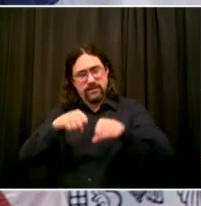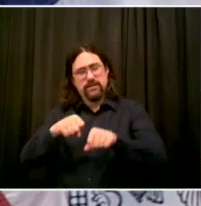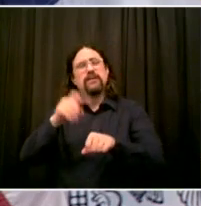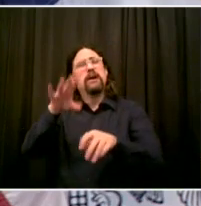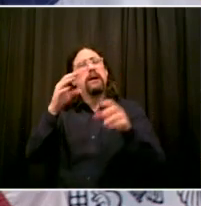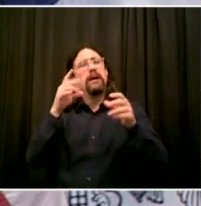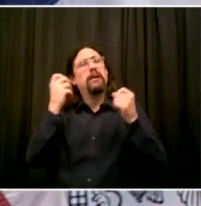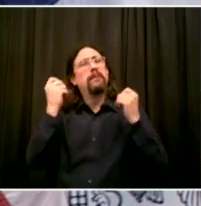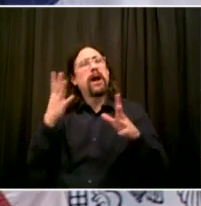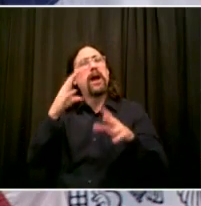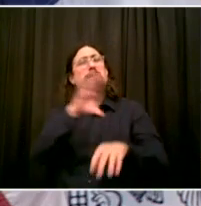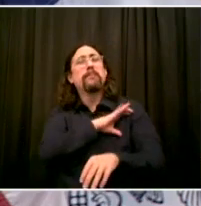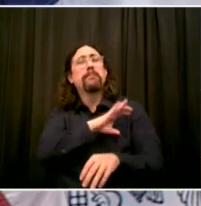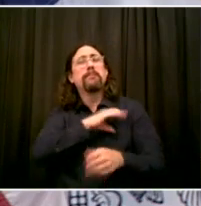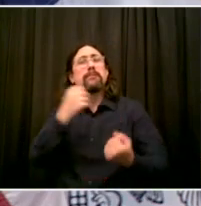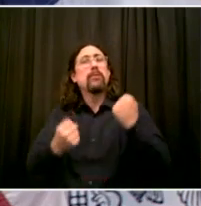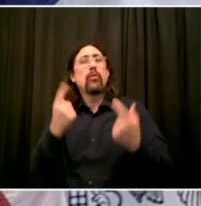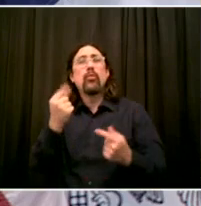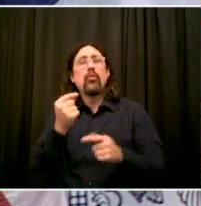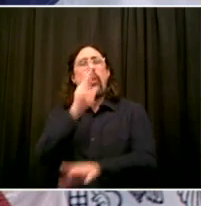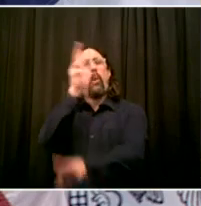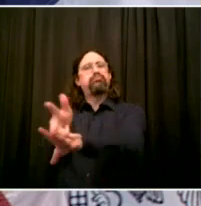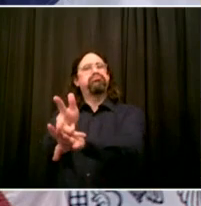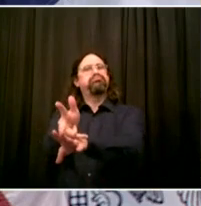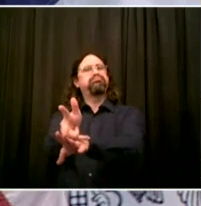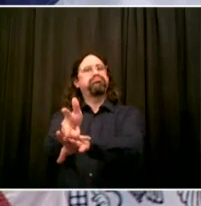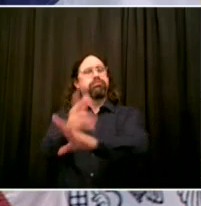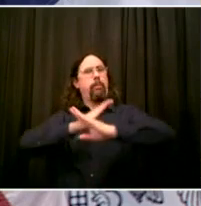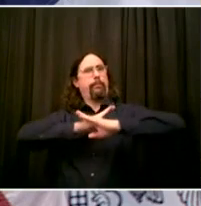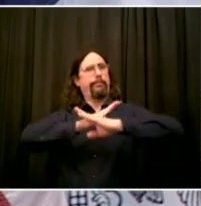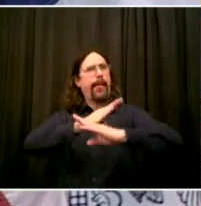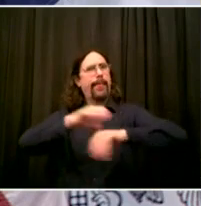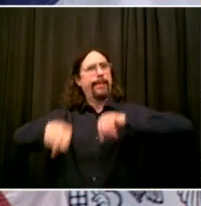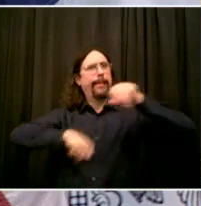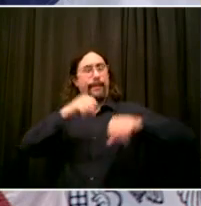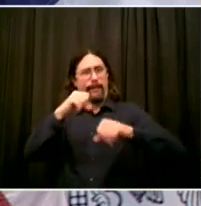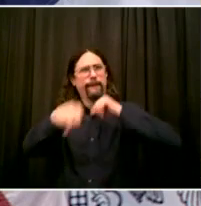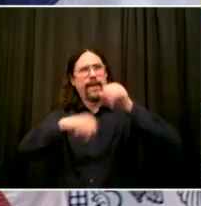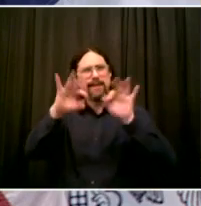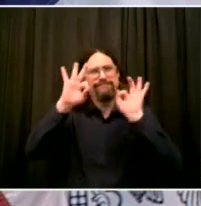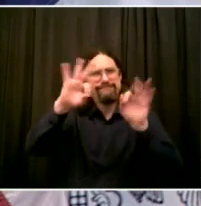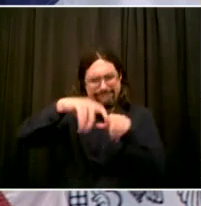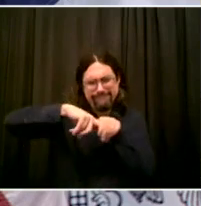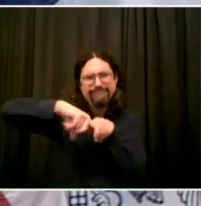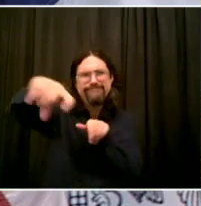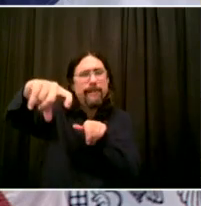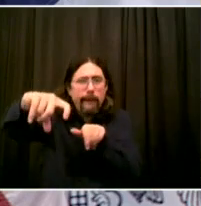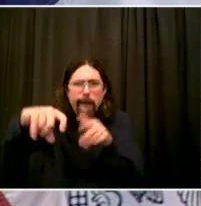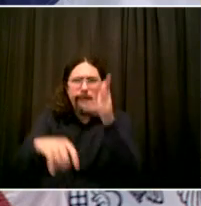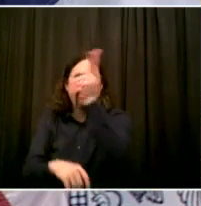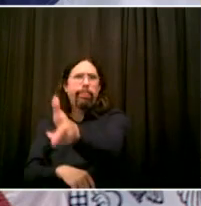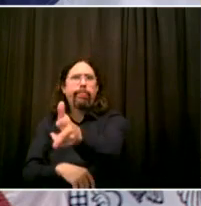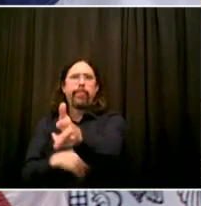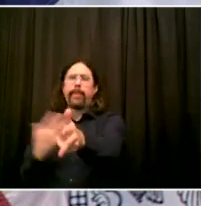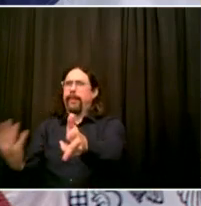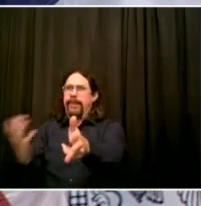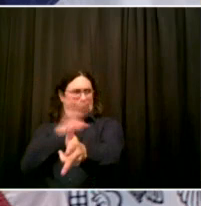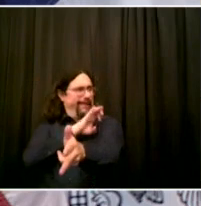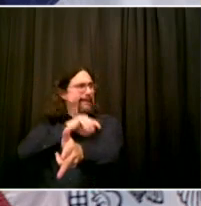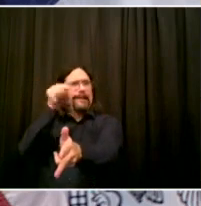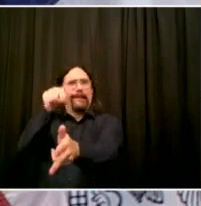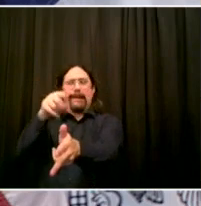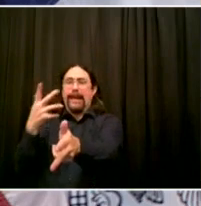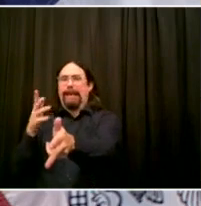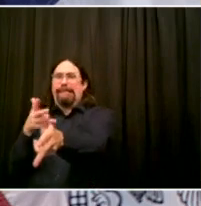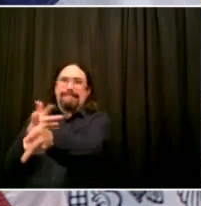Bratton made a speech about Vision Zero, I think even before he became our first police commissioner in this administration, that NYPD has been essential to Vision